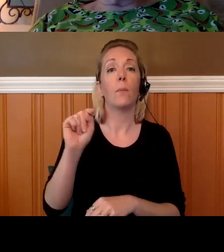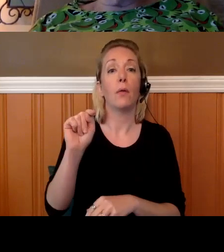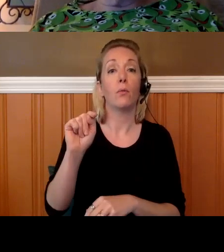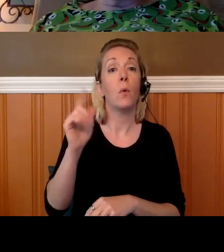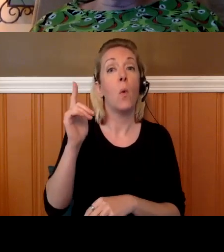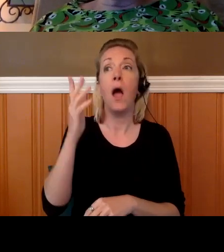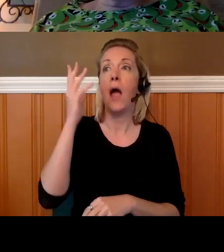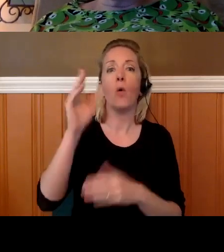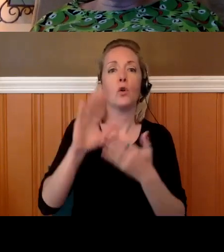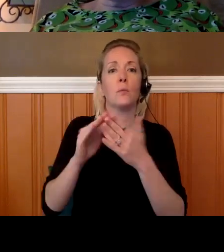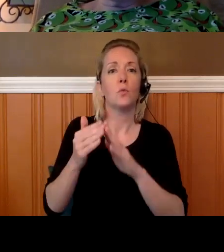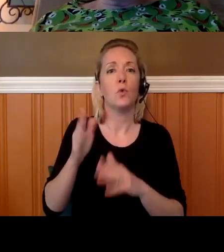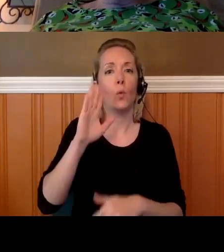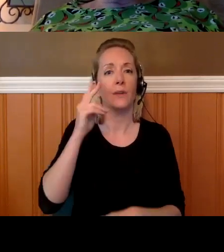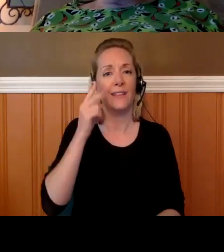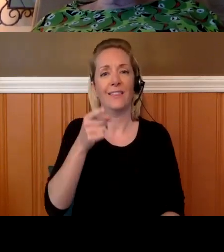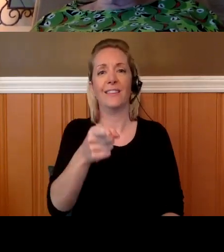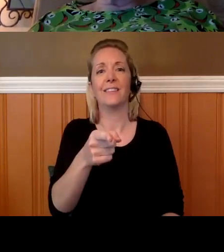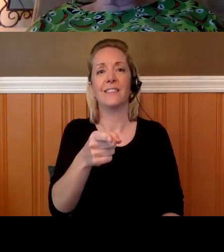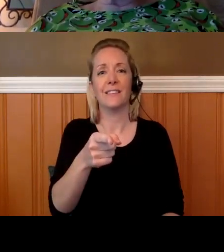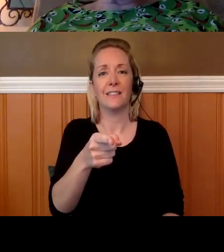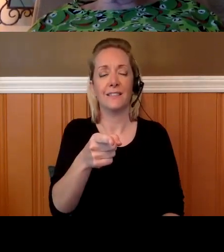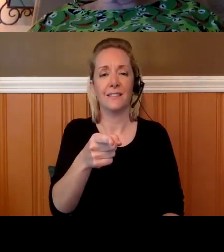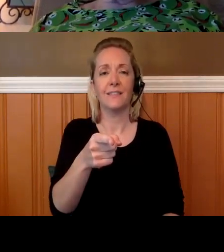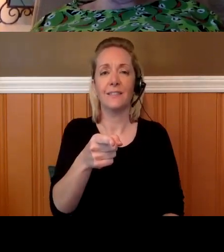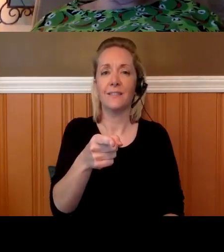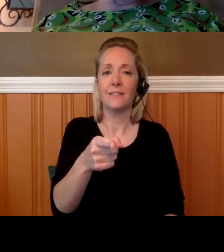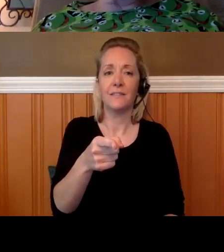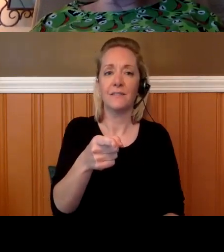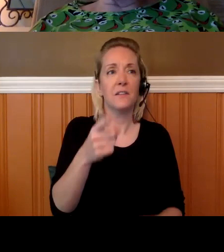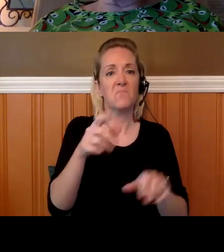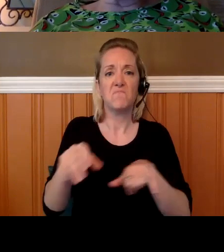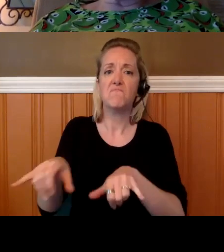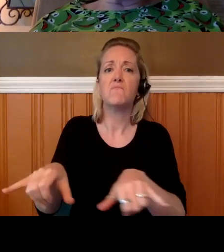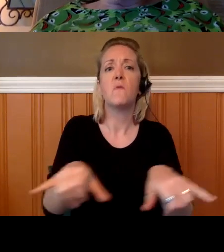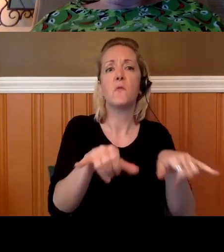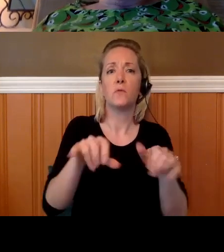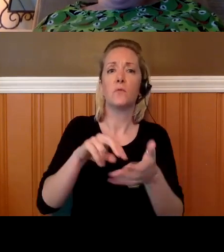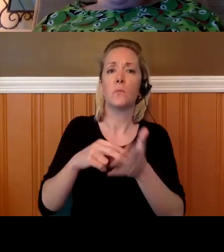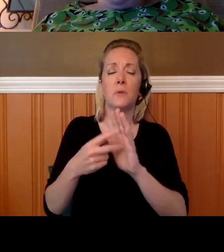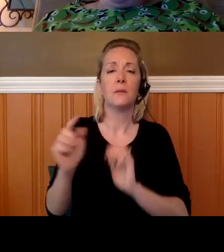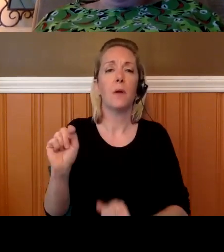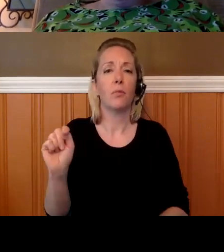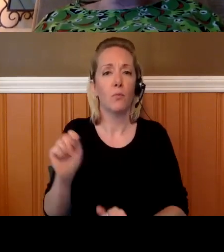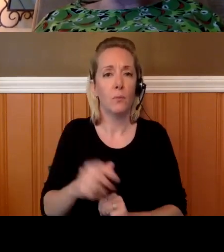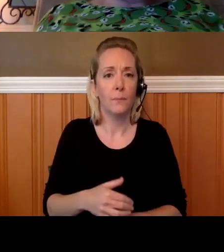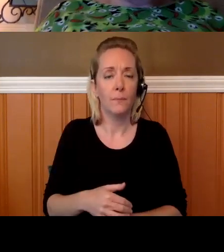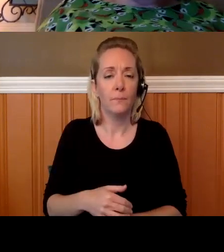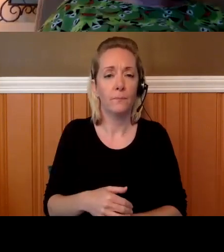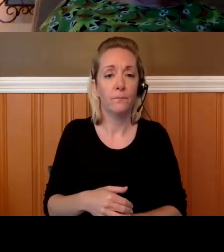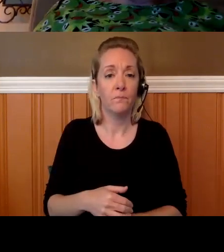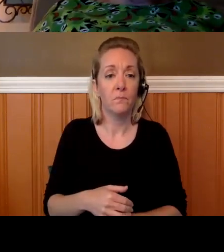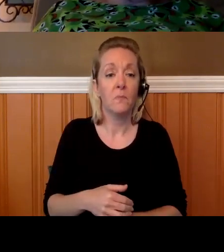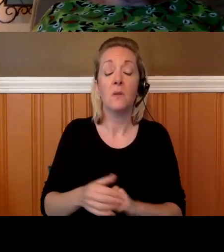anywhere in the community, and it's pretty universal. It didn't take very